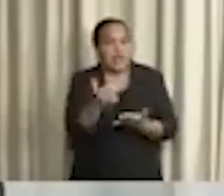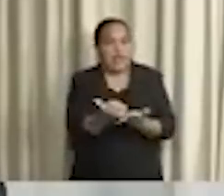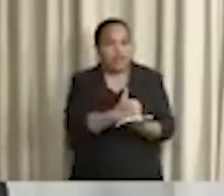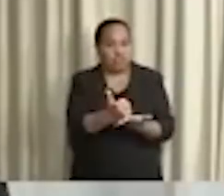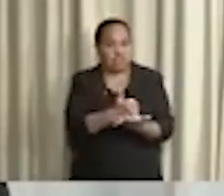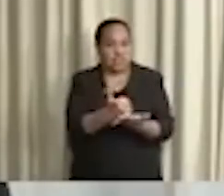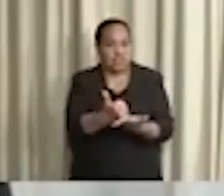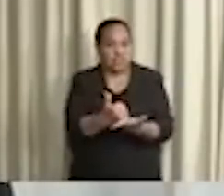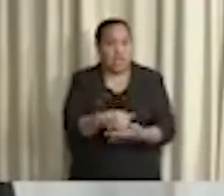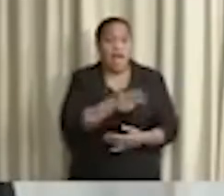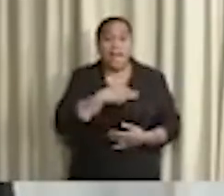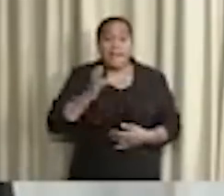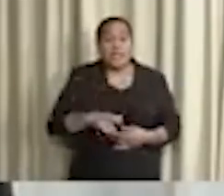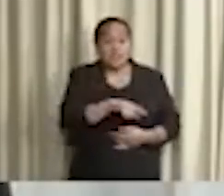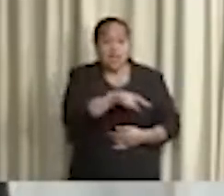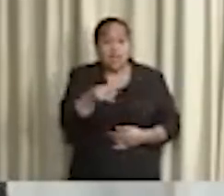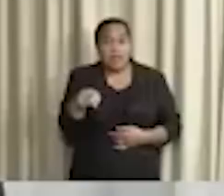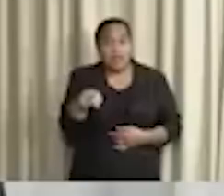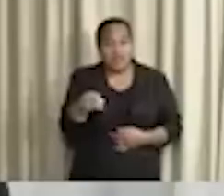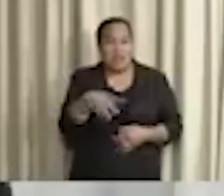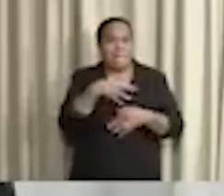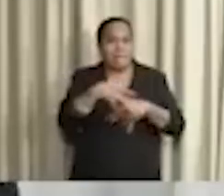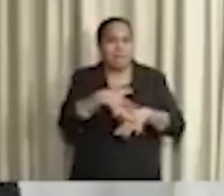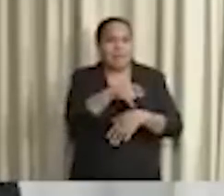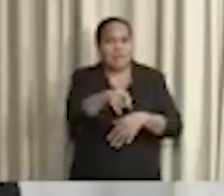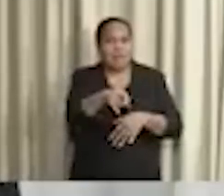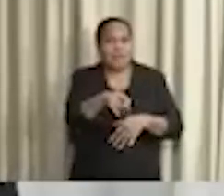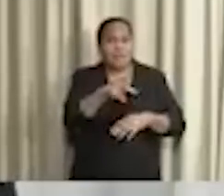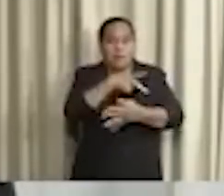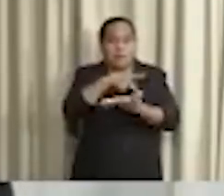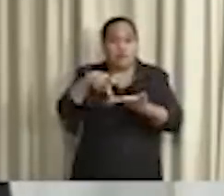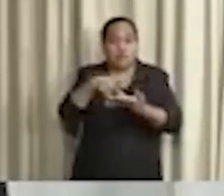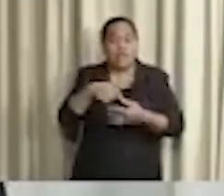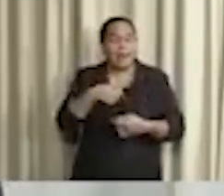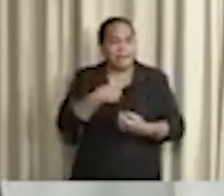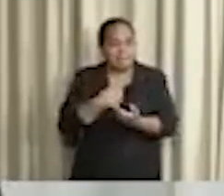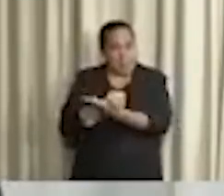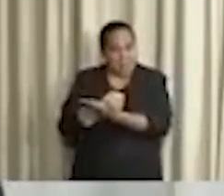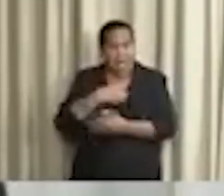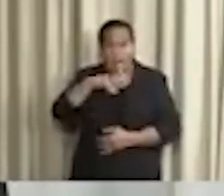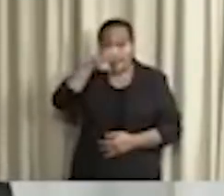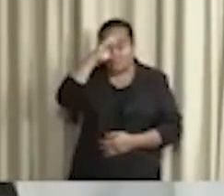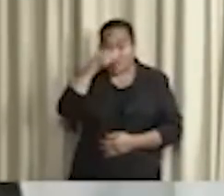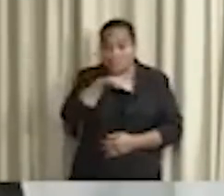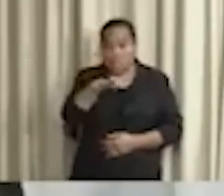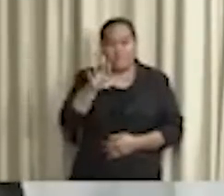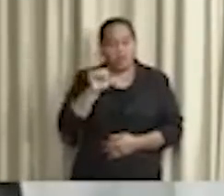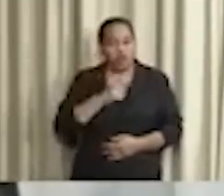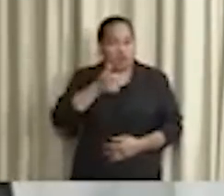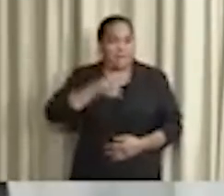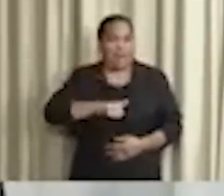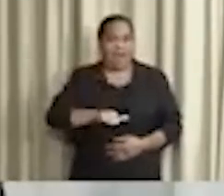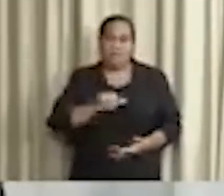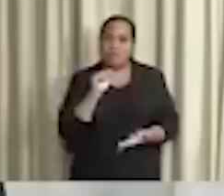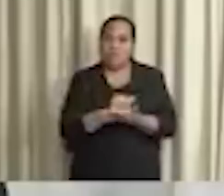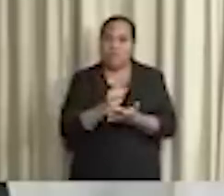Ministers are public office holders and are expected to conduct themselves in a manner befitting their role